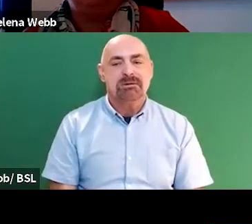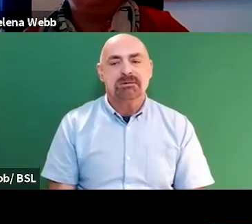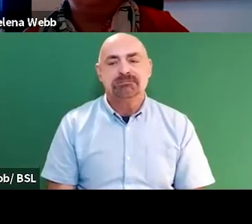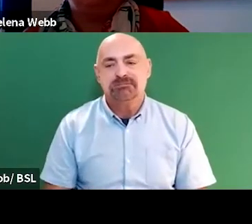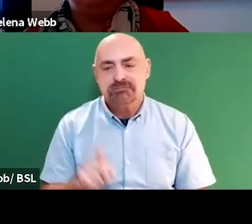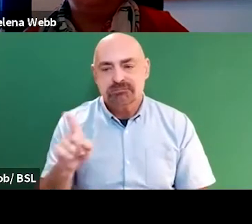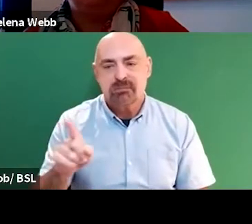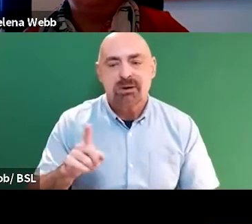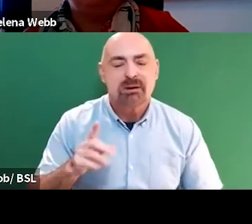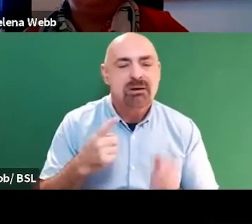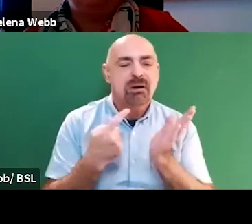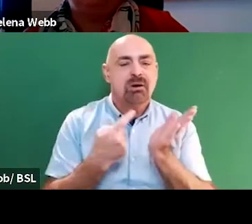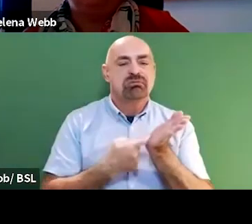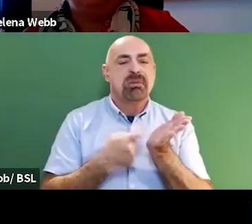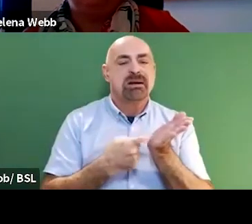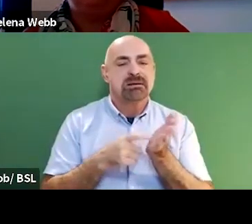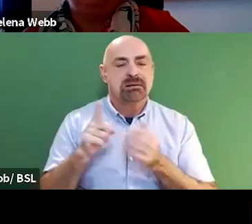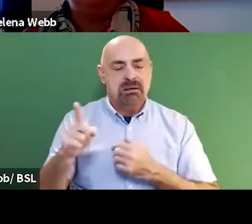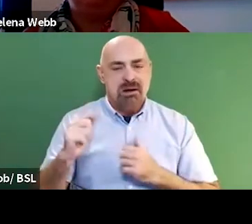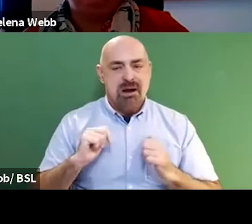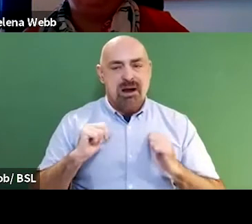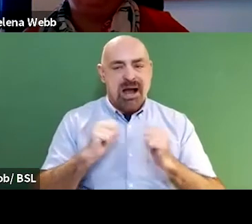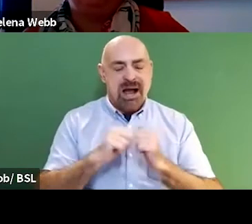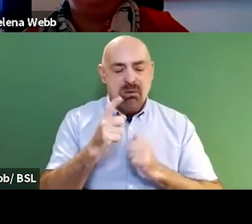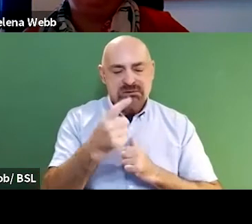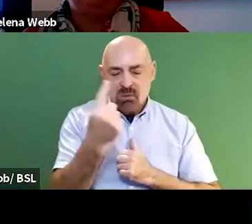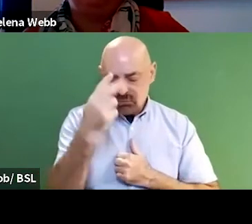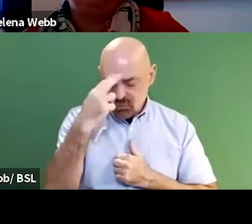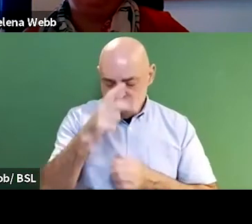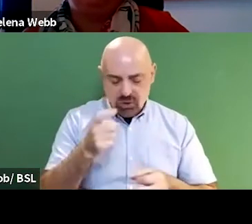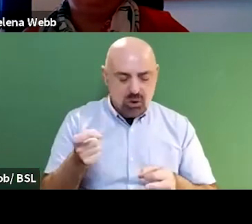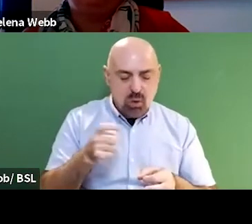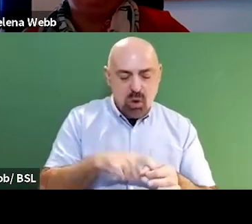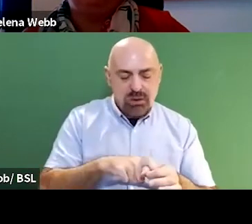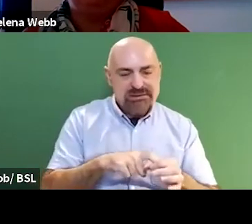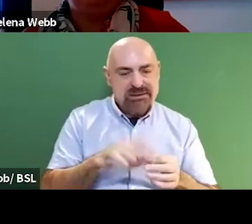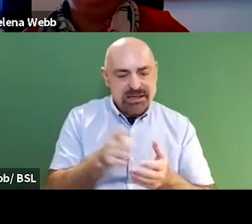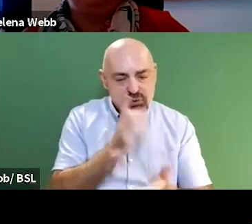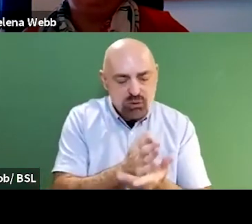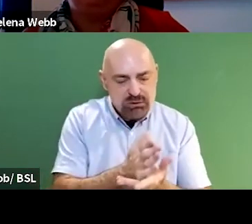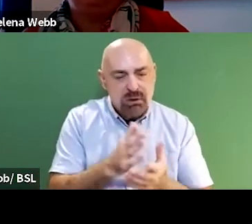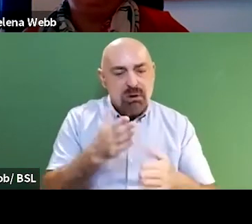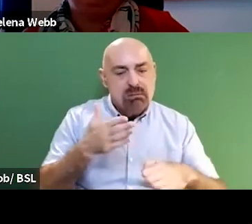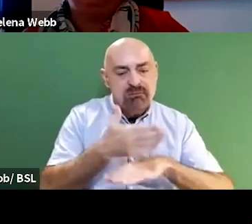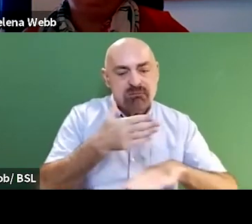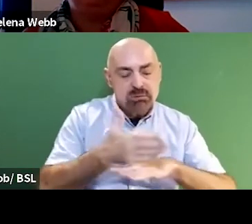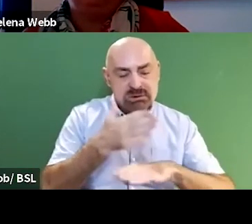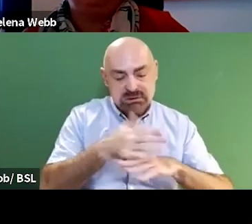wider performance management framework called Quality Assurance and Performance Management, and that